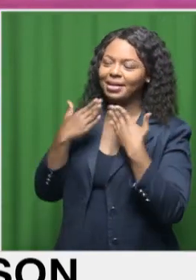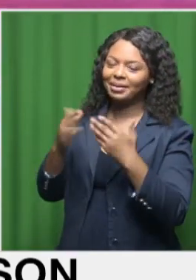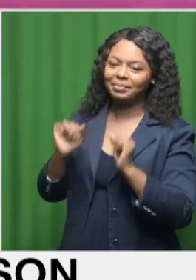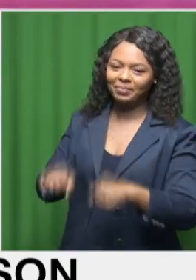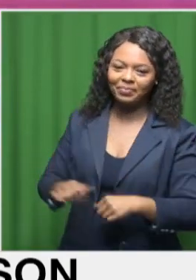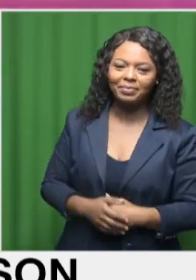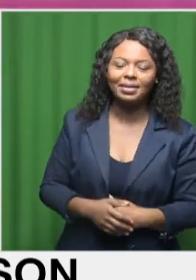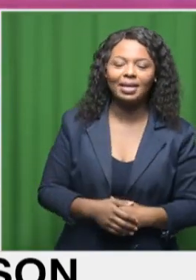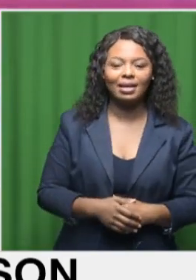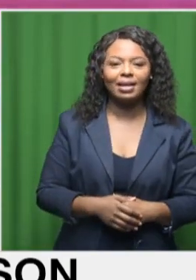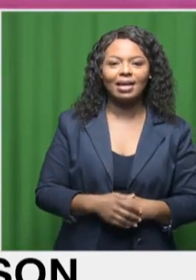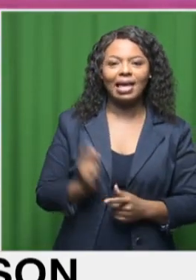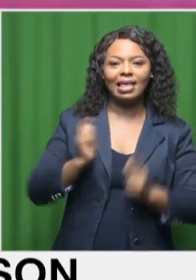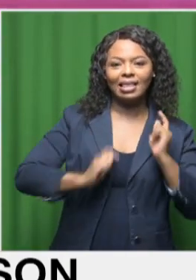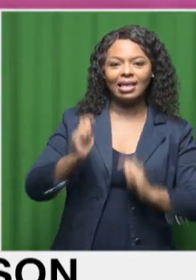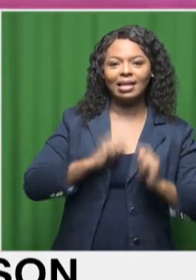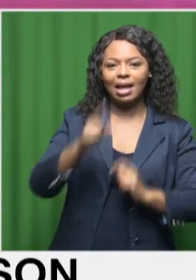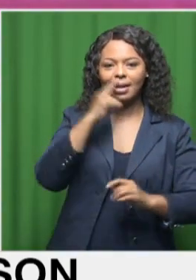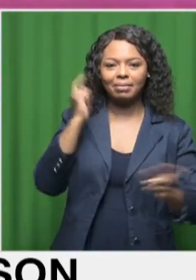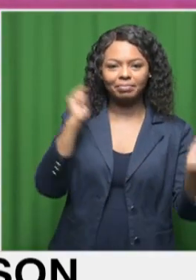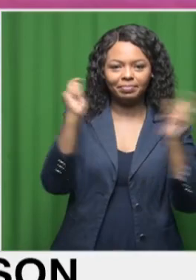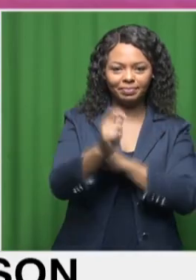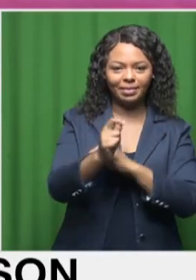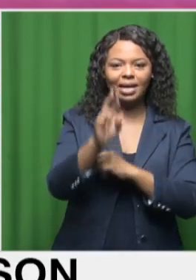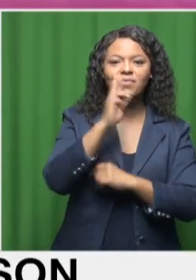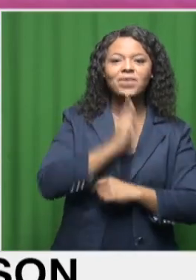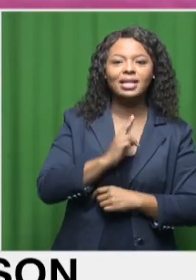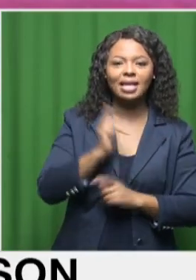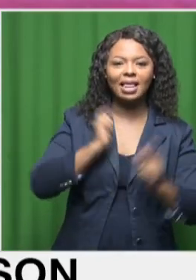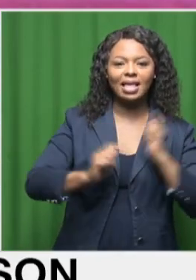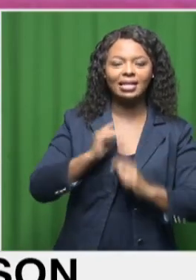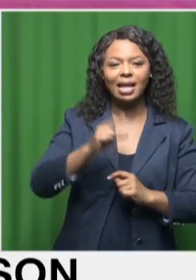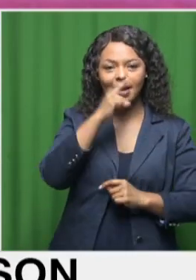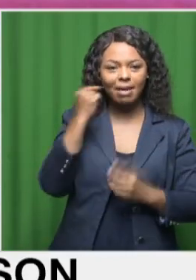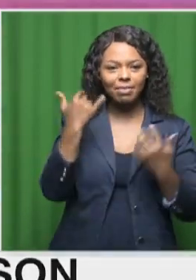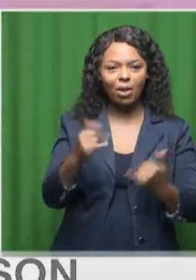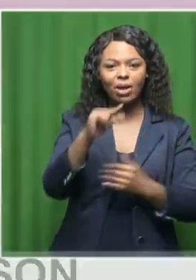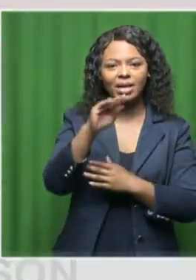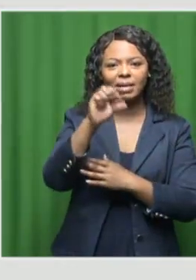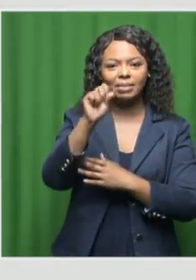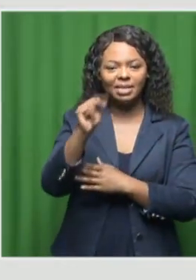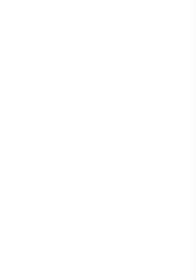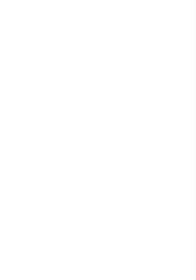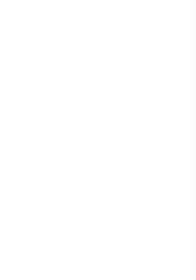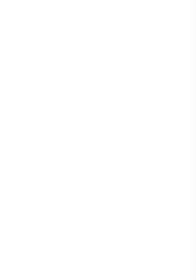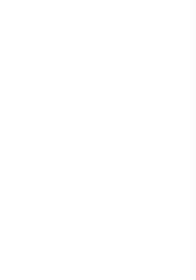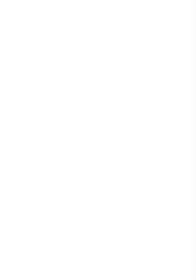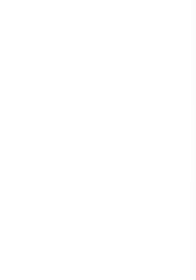will be honoured with the renaming of the Soweto Theatre as the Red Theatre to Gibson Kente Theatre.